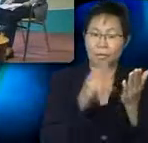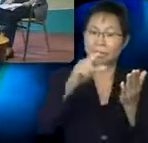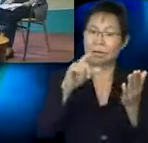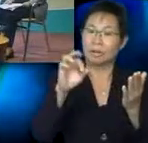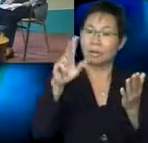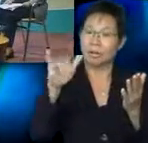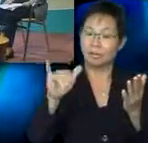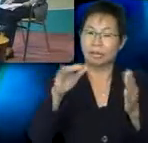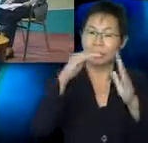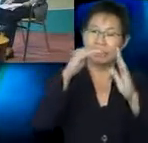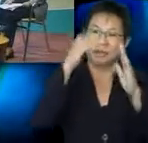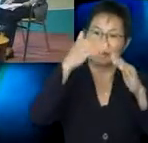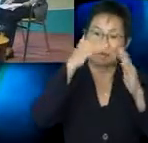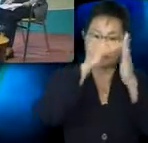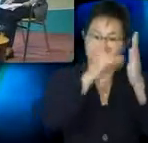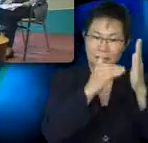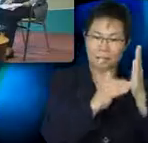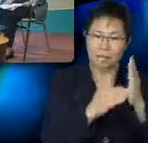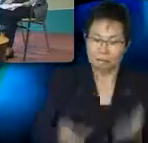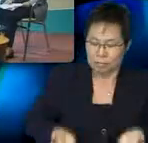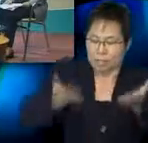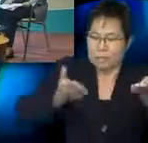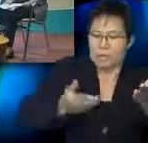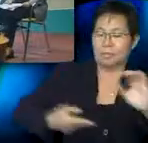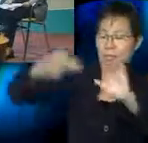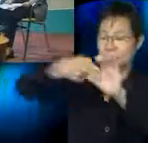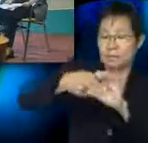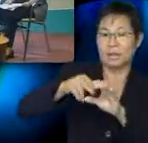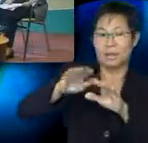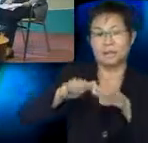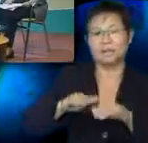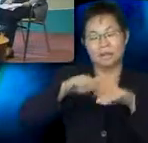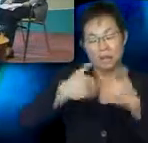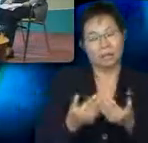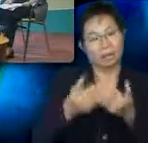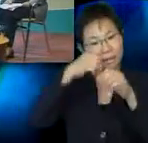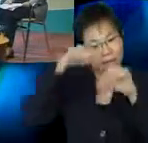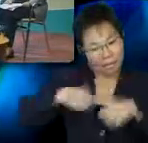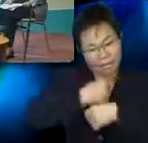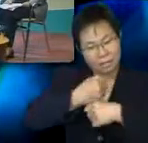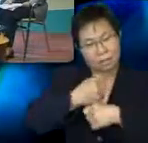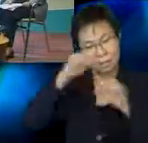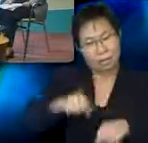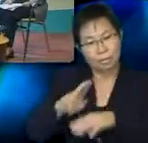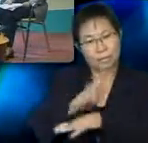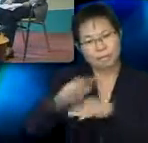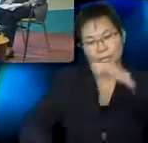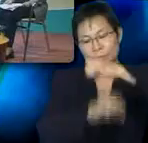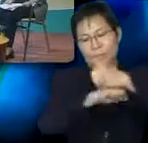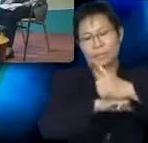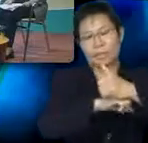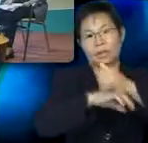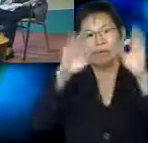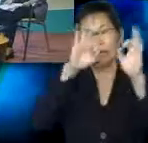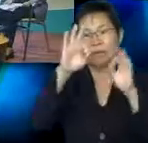that presentation which she took part in just now is how it can be used as a supportive framework